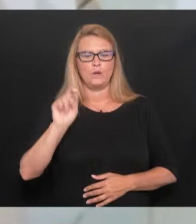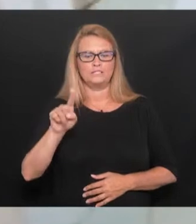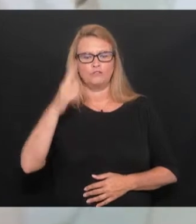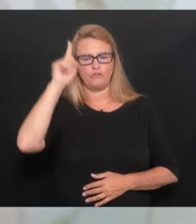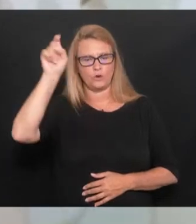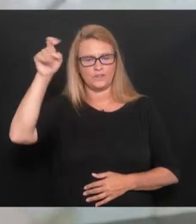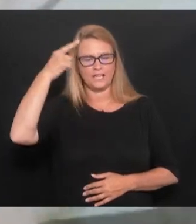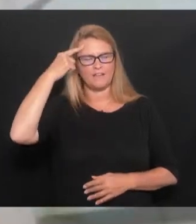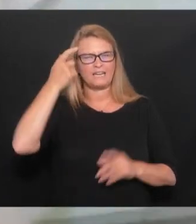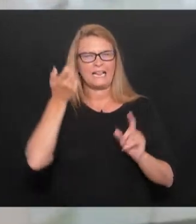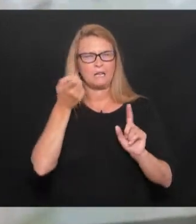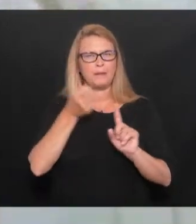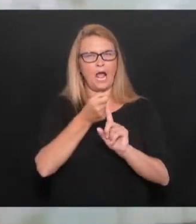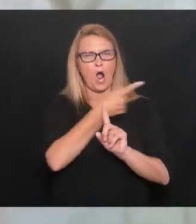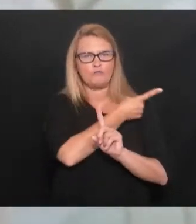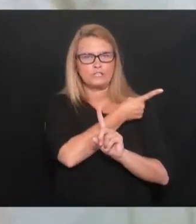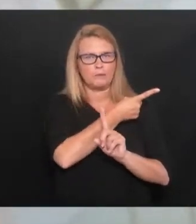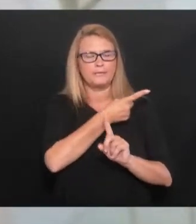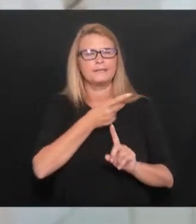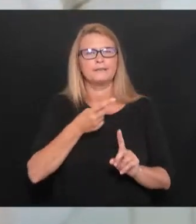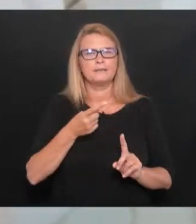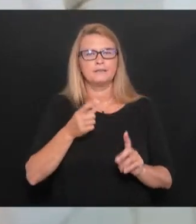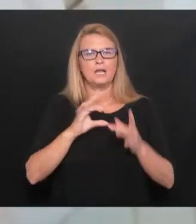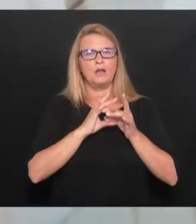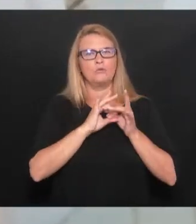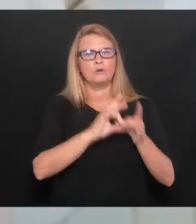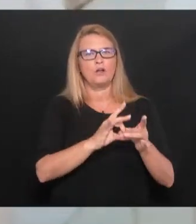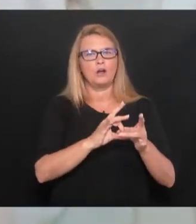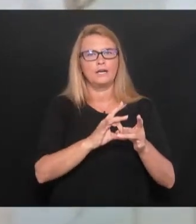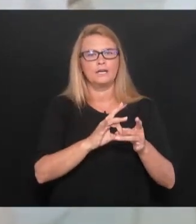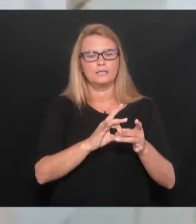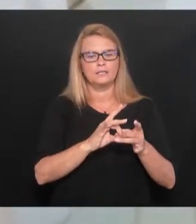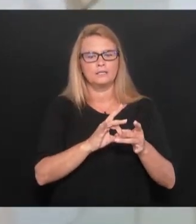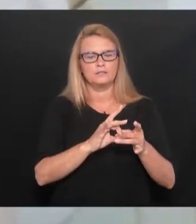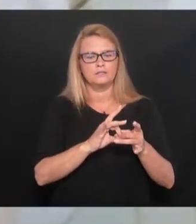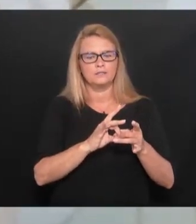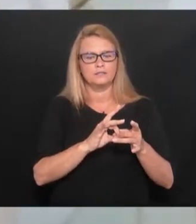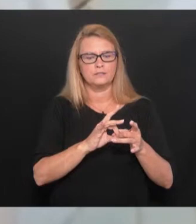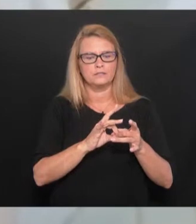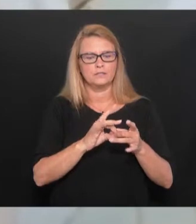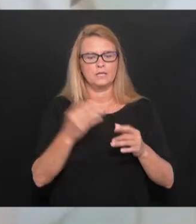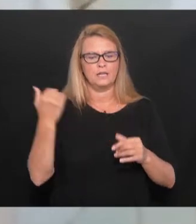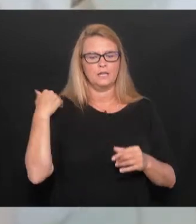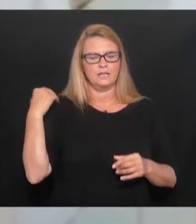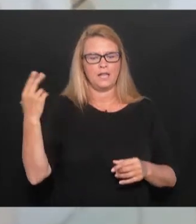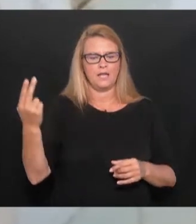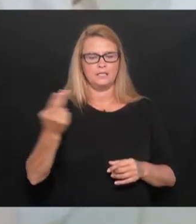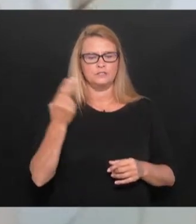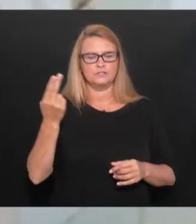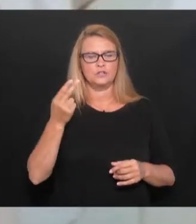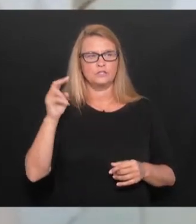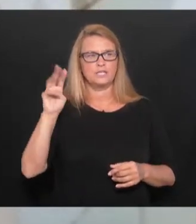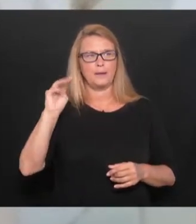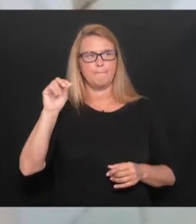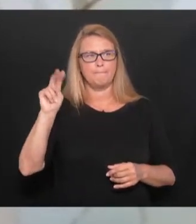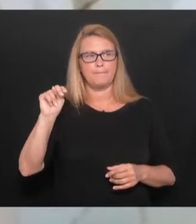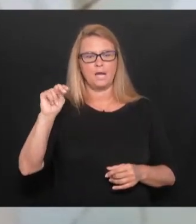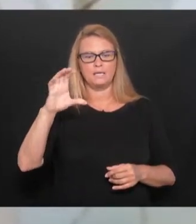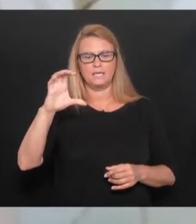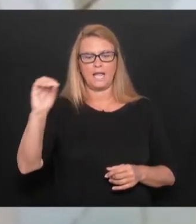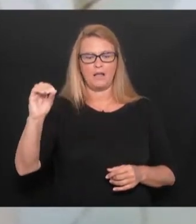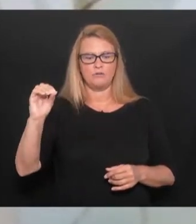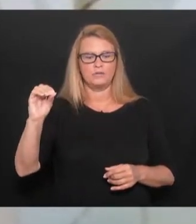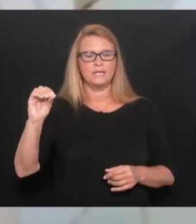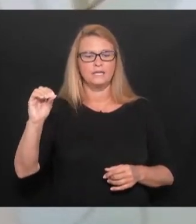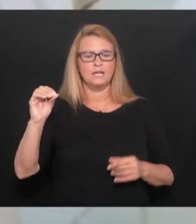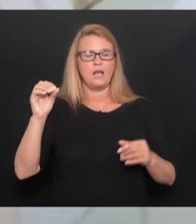little off topic. My question is in regards to the flooding that happened on Thursday in Mon County. A lot of people were affected by